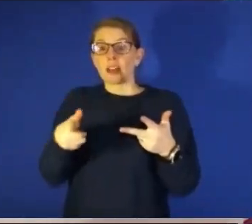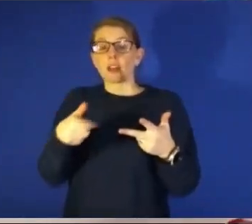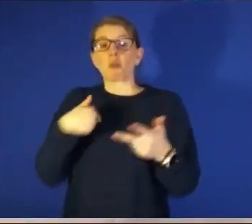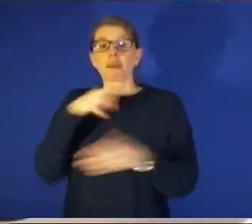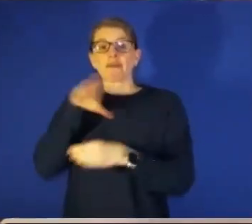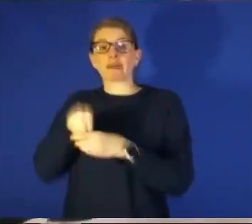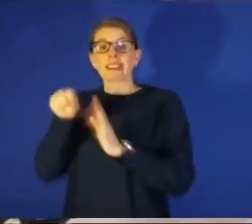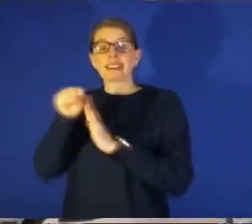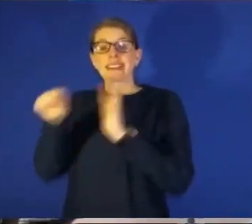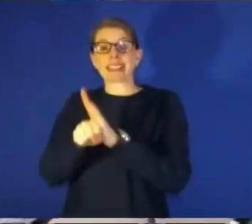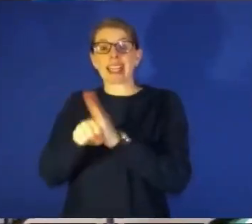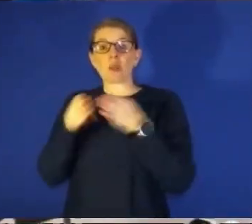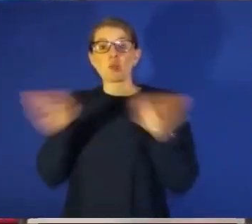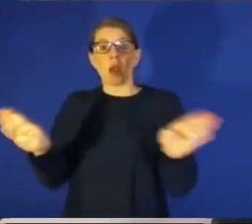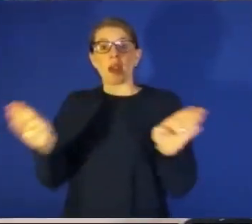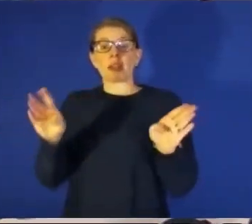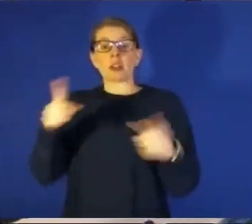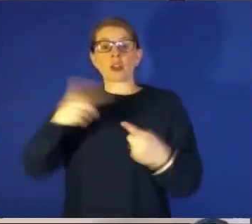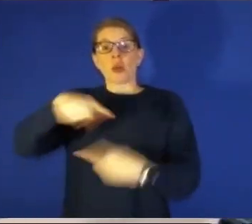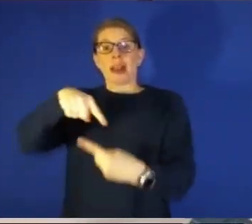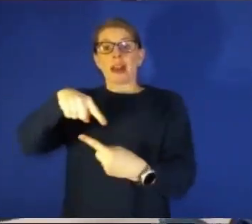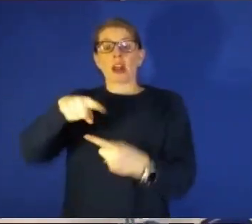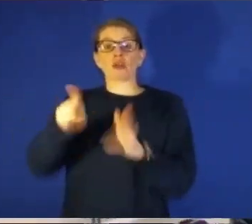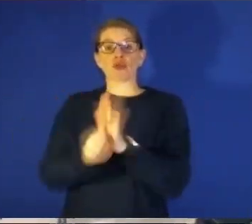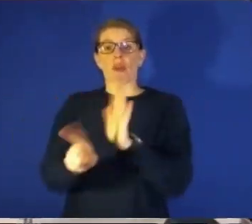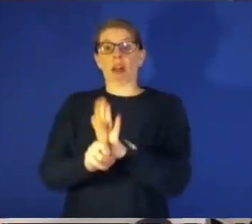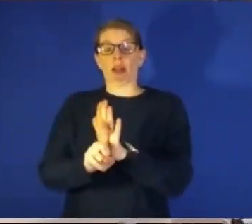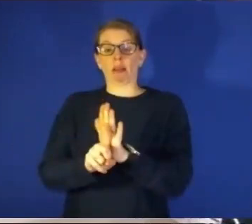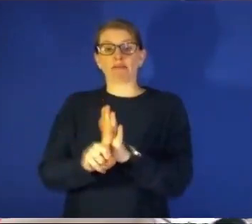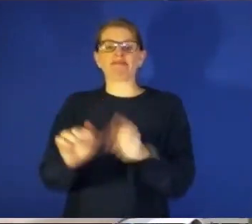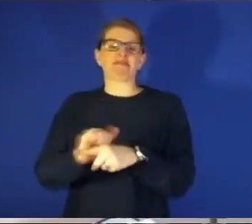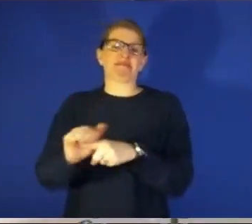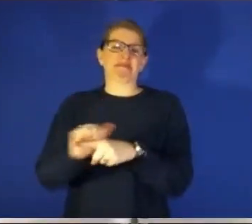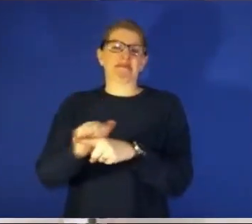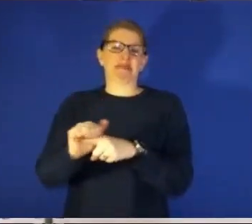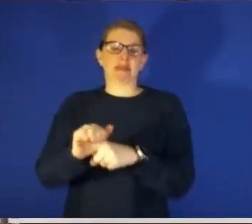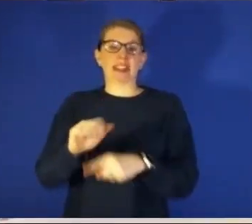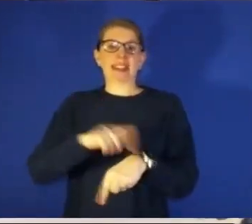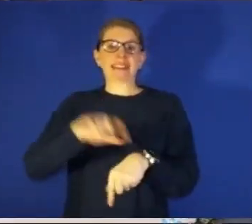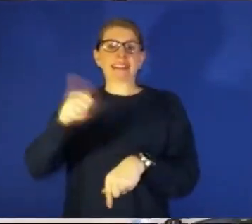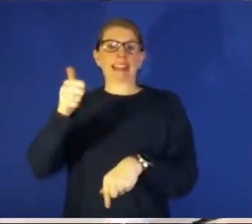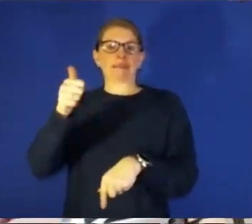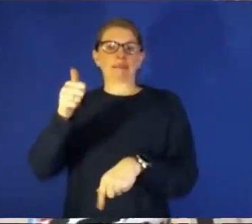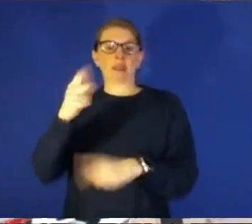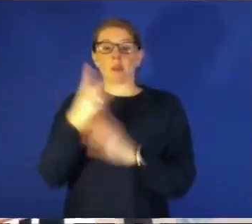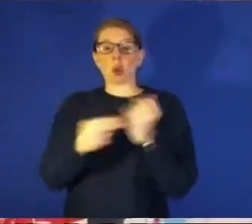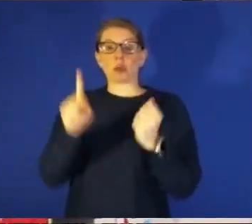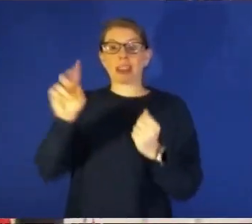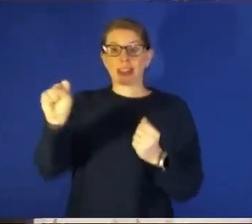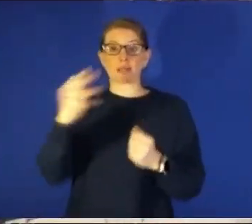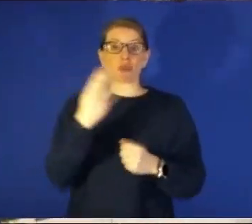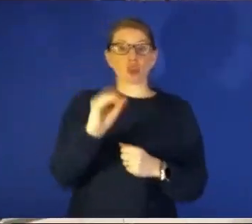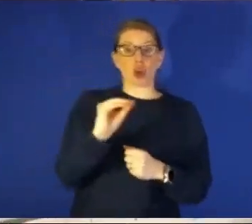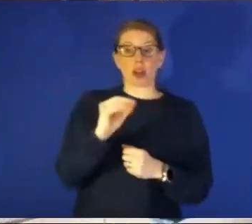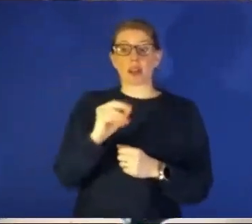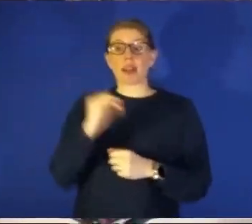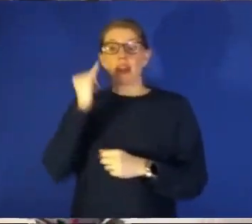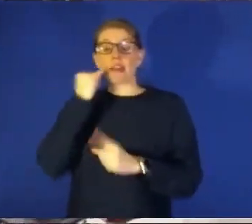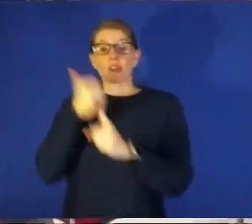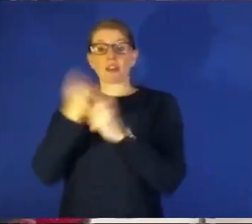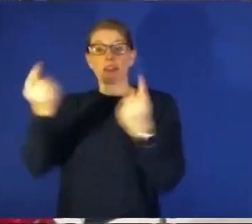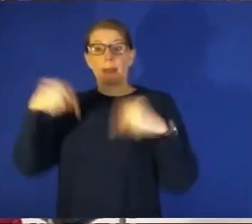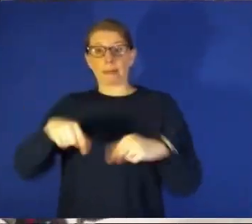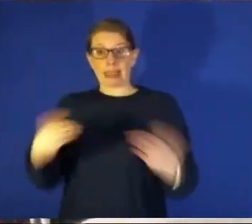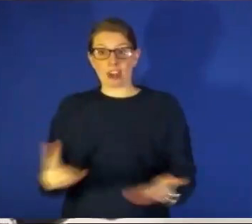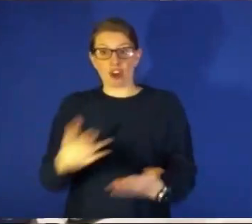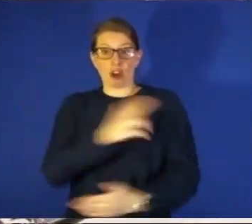tornado drill starting at 10 a.m. today. The drill is for all locations in both Kansas and Missouri. If you're coming here to the hospital,